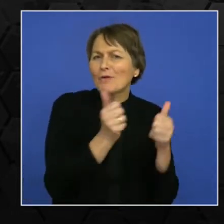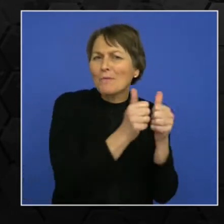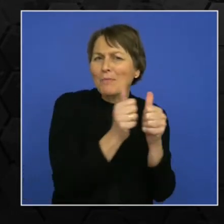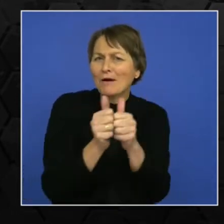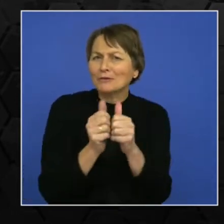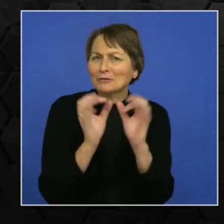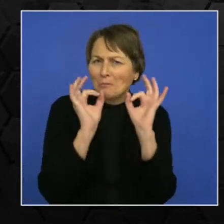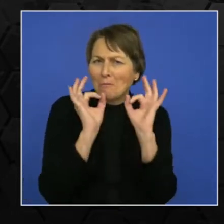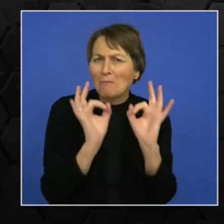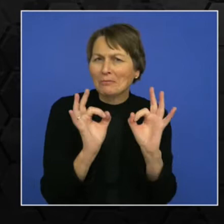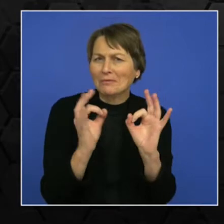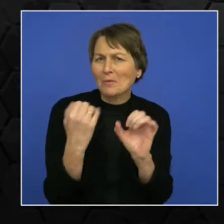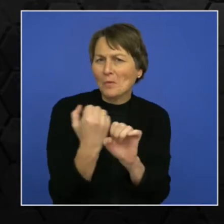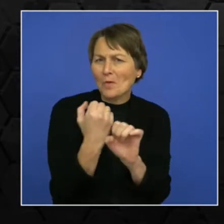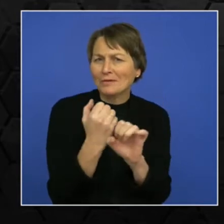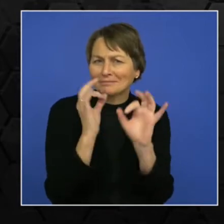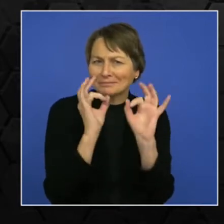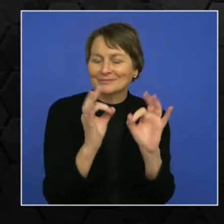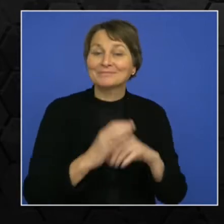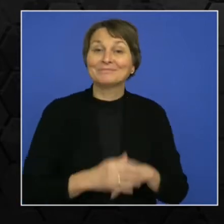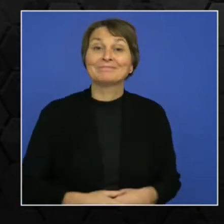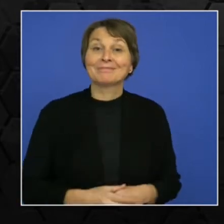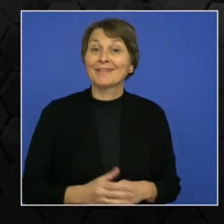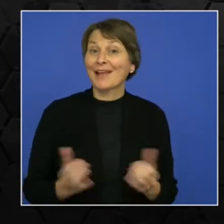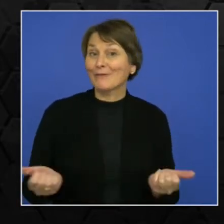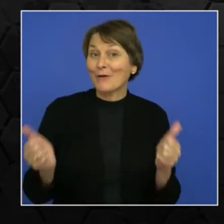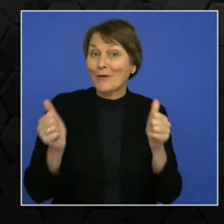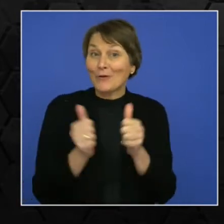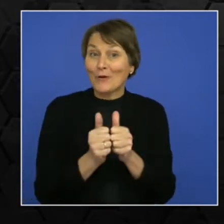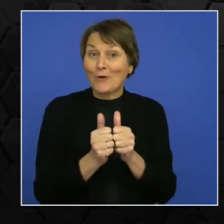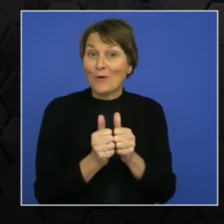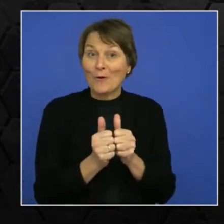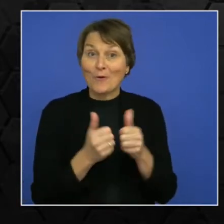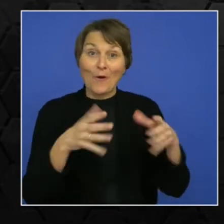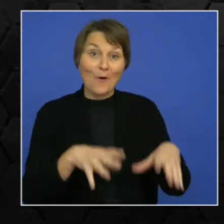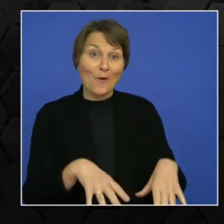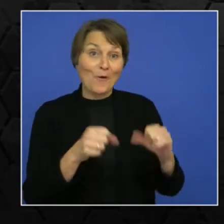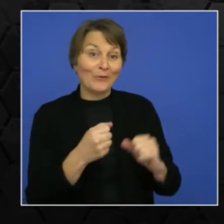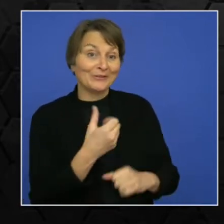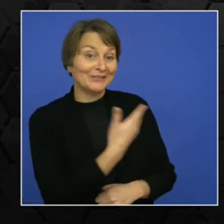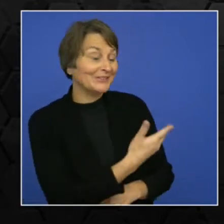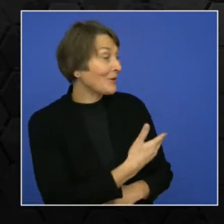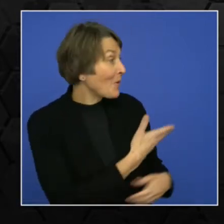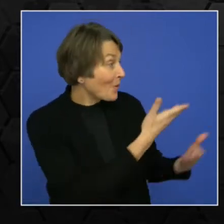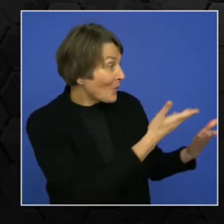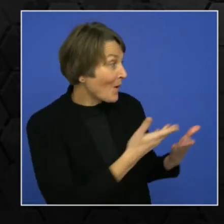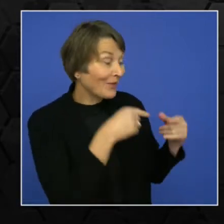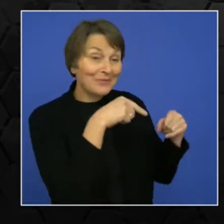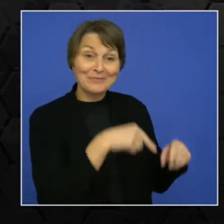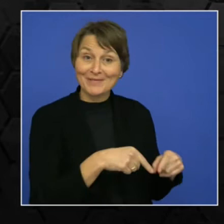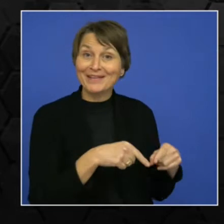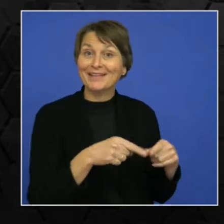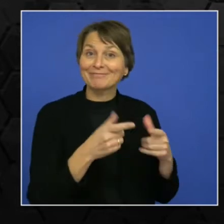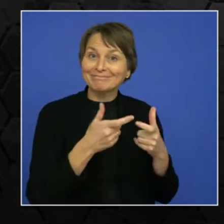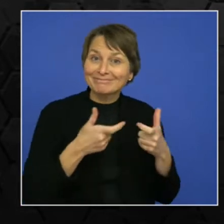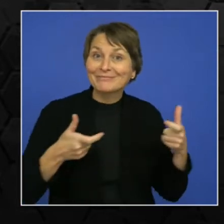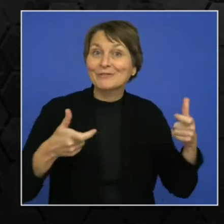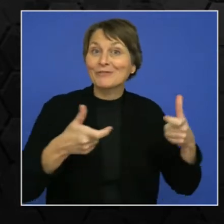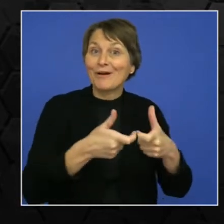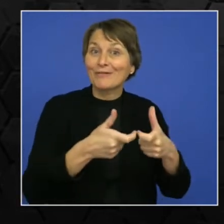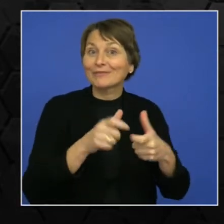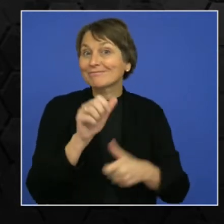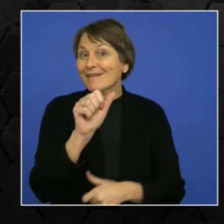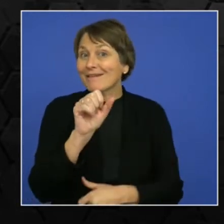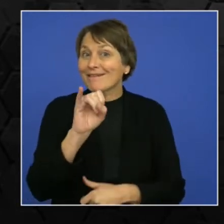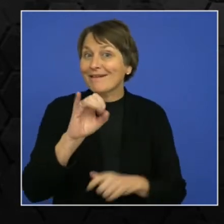have a co-host with me, and Nigama, welcome to Global AI Student Conference. Thank you so much. That was